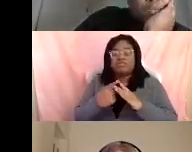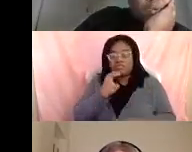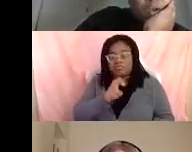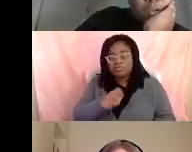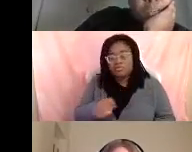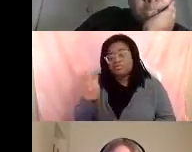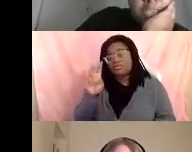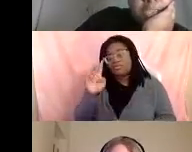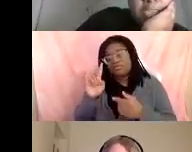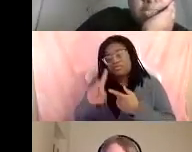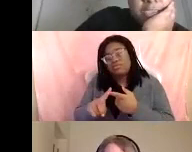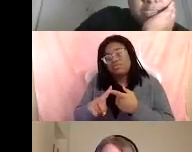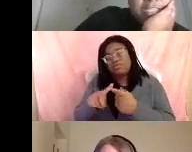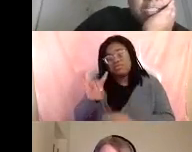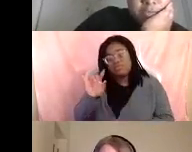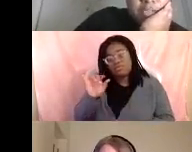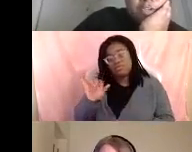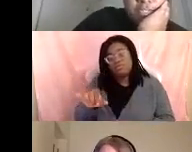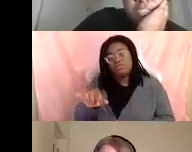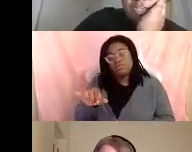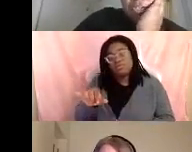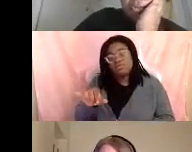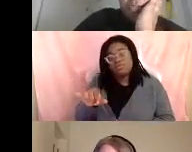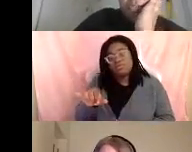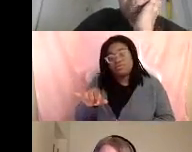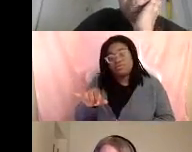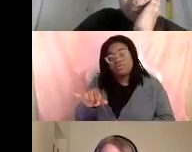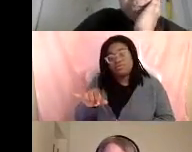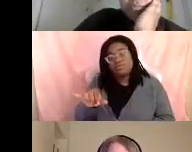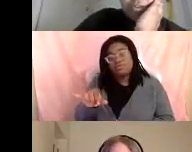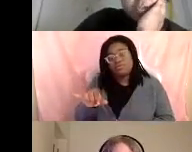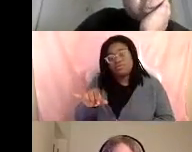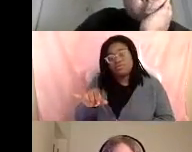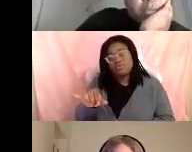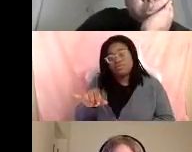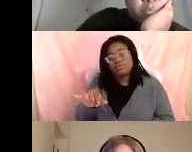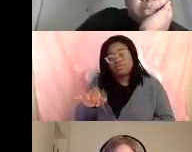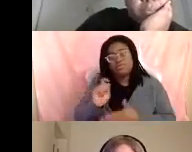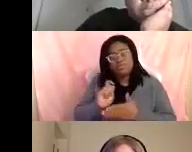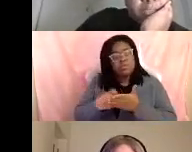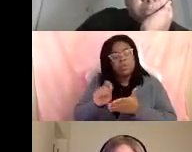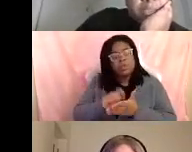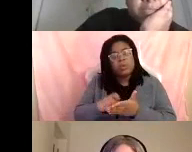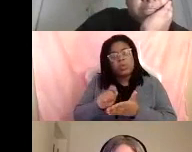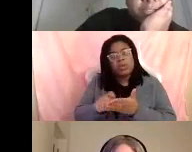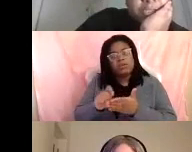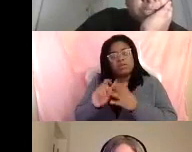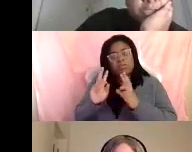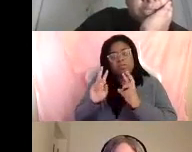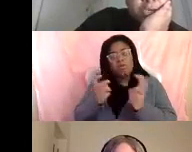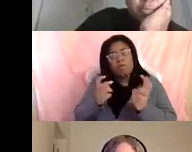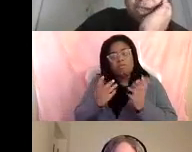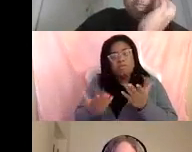transitioning toward I think it's time to start transitioning towards the written prompt, maybe. Maybe there's